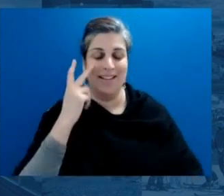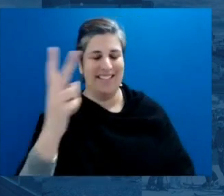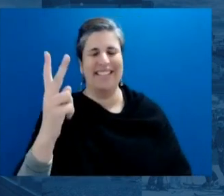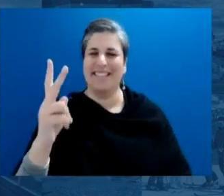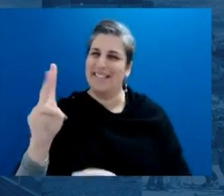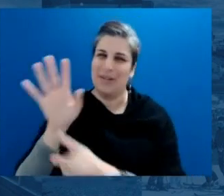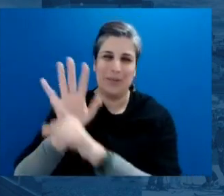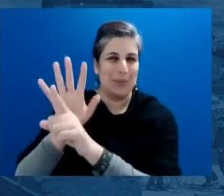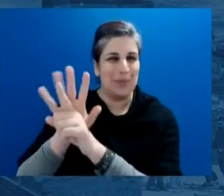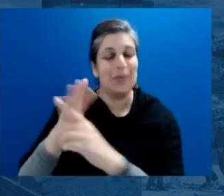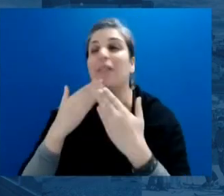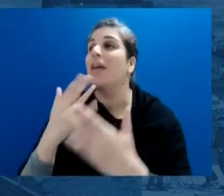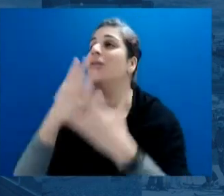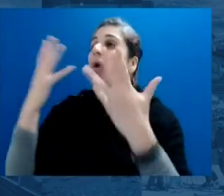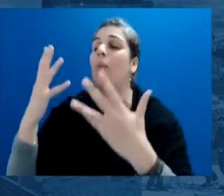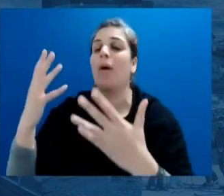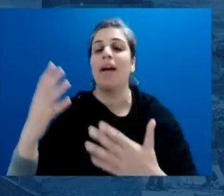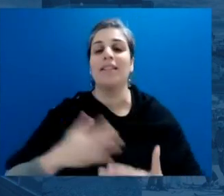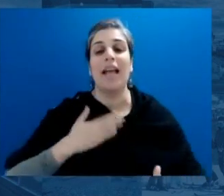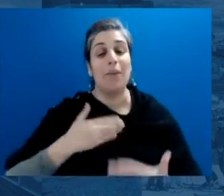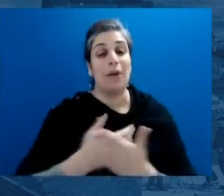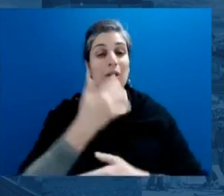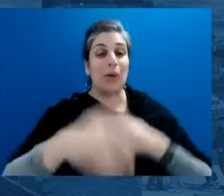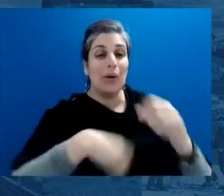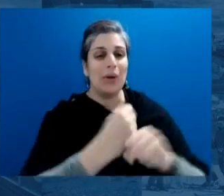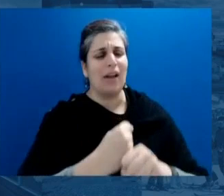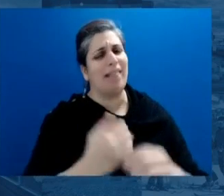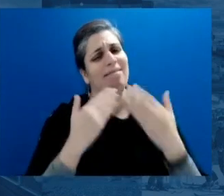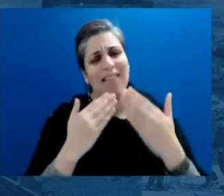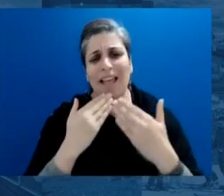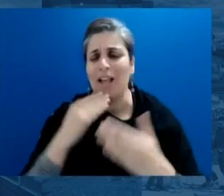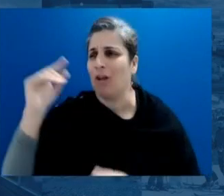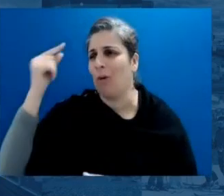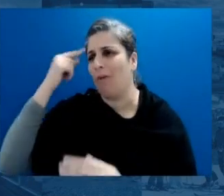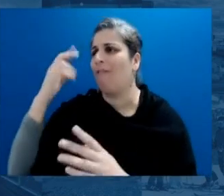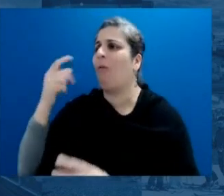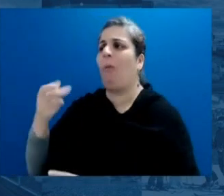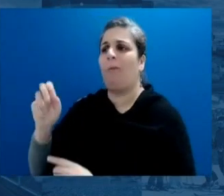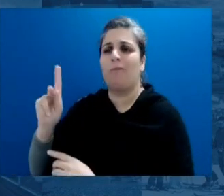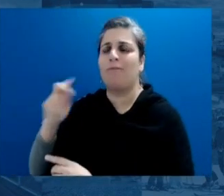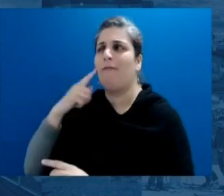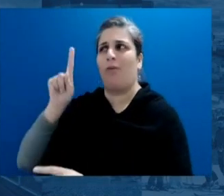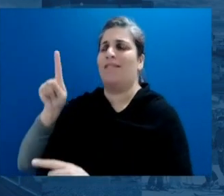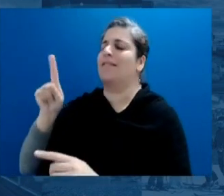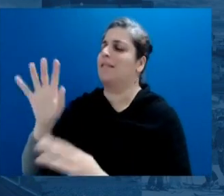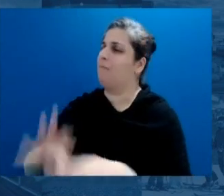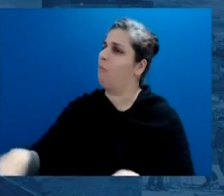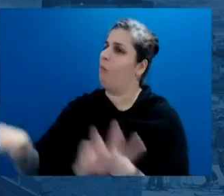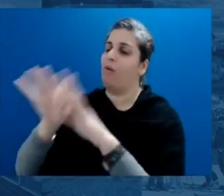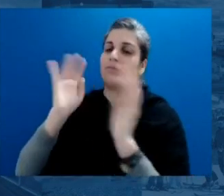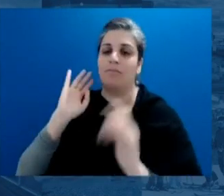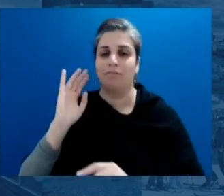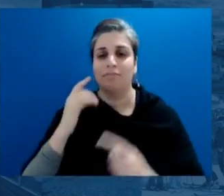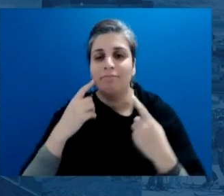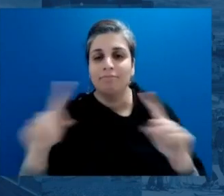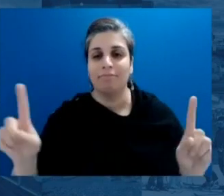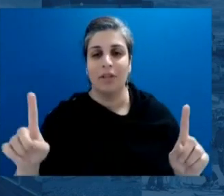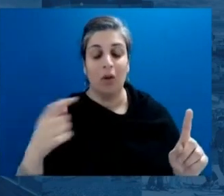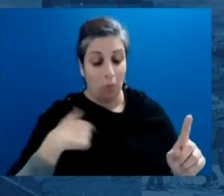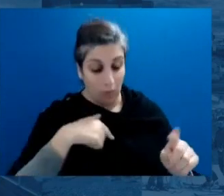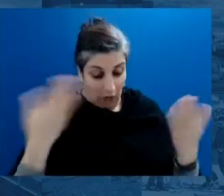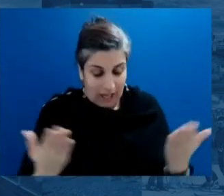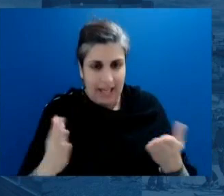so much, and Happy New Year to everyone. And again, thank you, Governor Hochul, for this important announcement. We are standing here united in our commitment